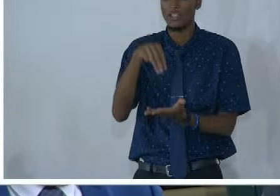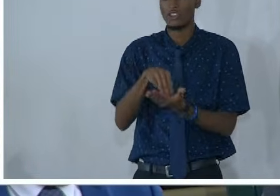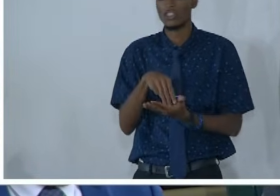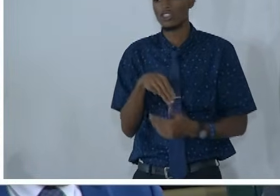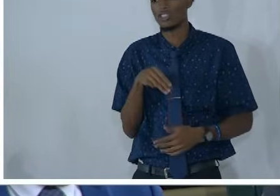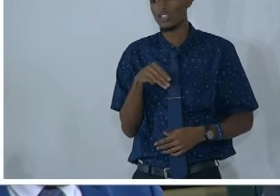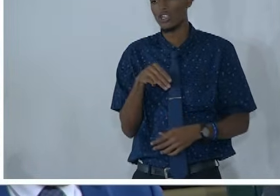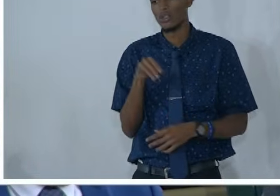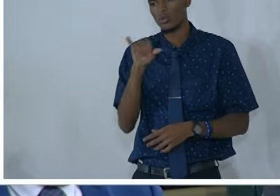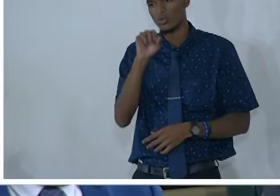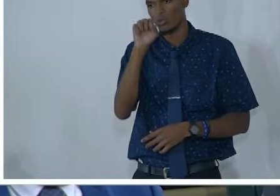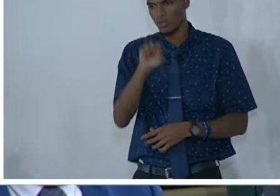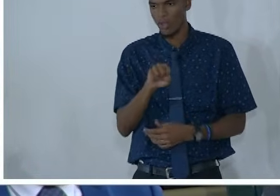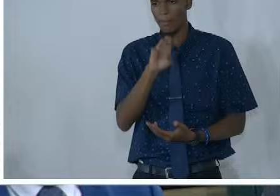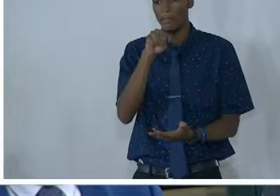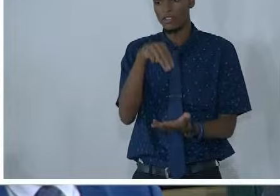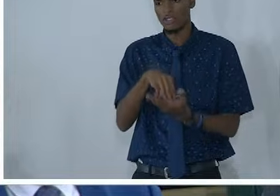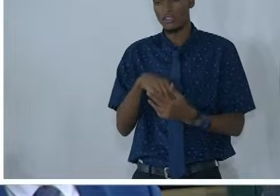Southern Manchester.